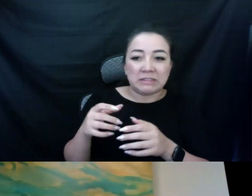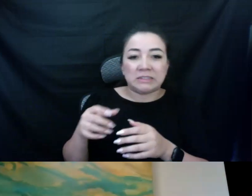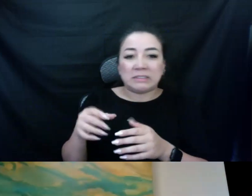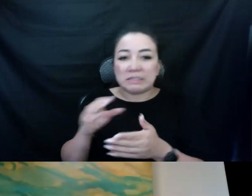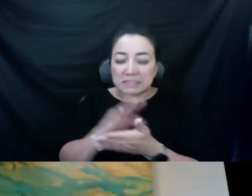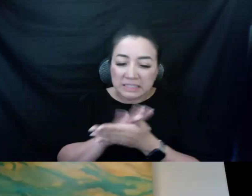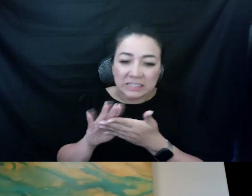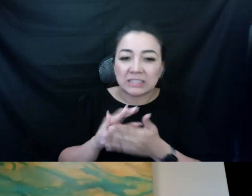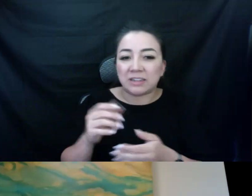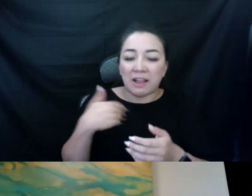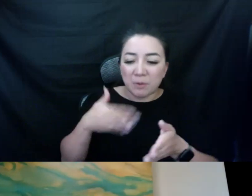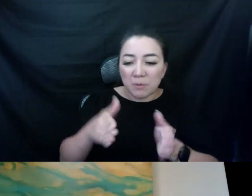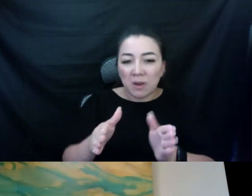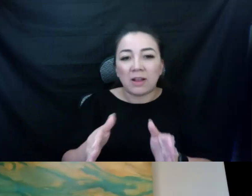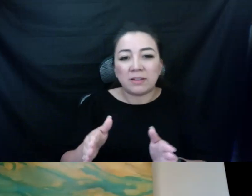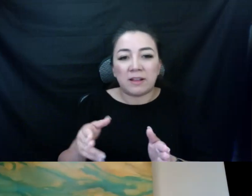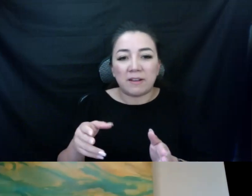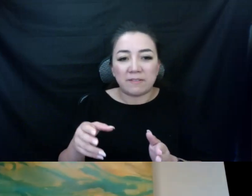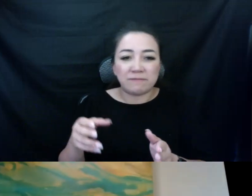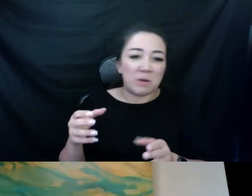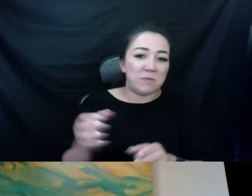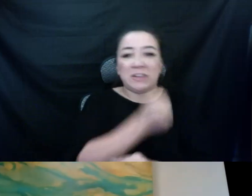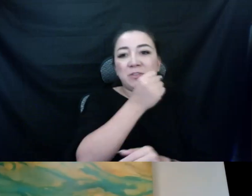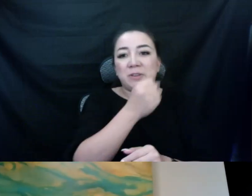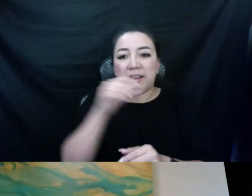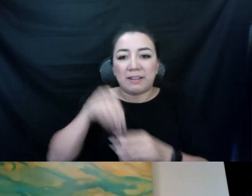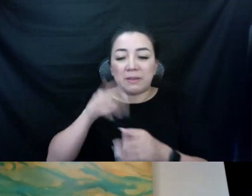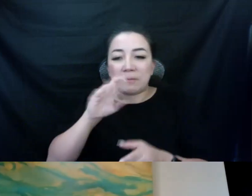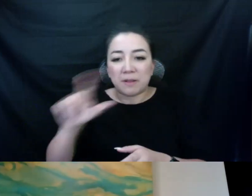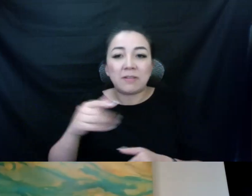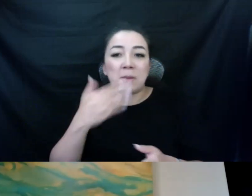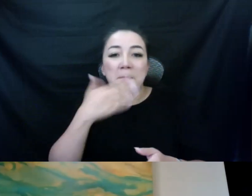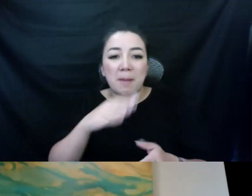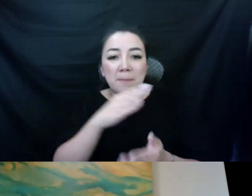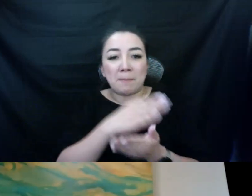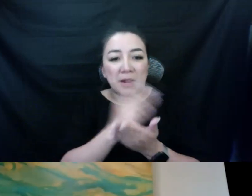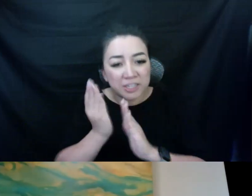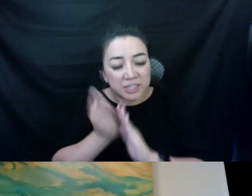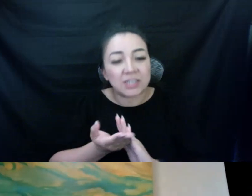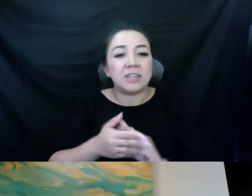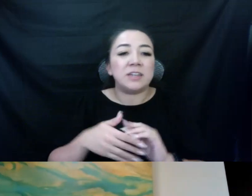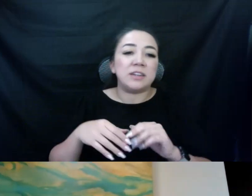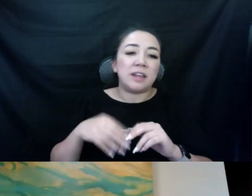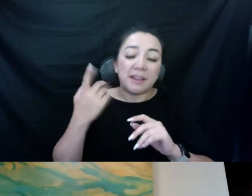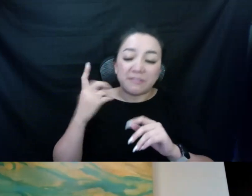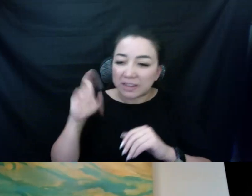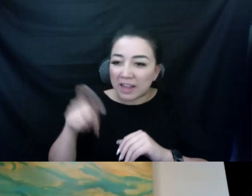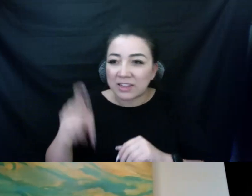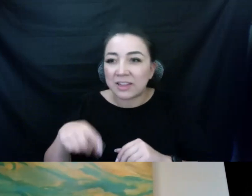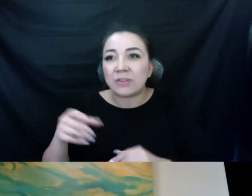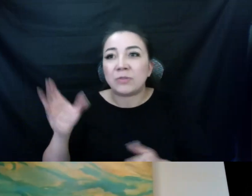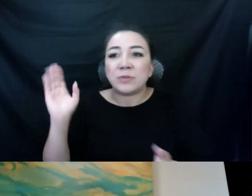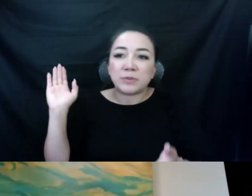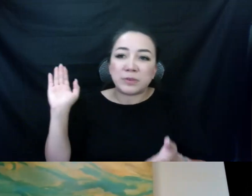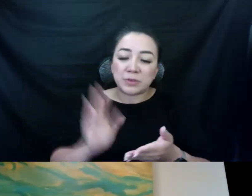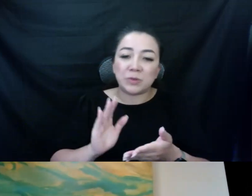to have a victory in this bill, even in a bad budget climate, by, if necessary, reducing